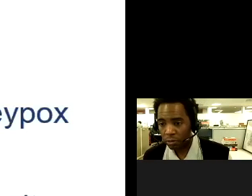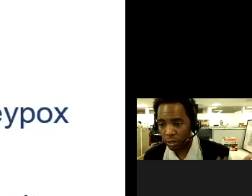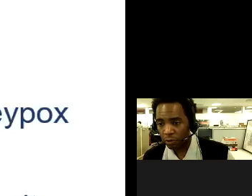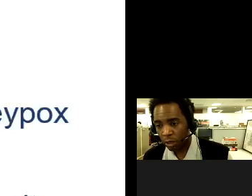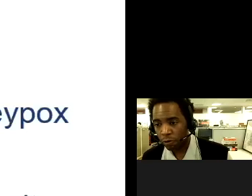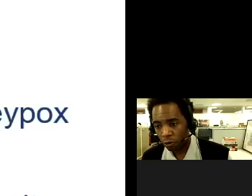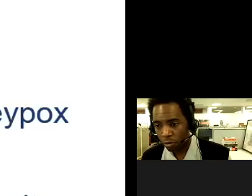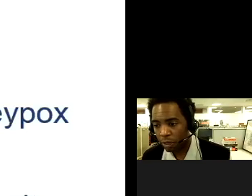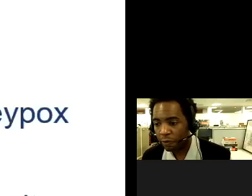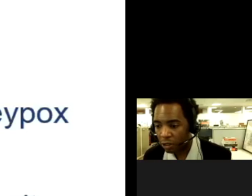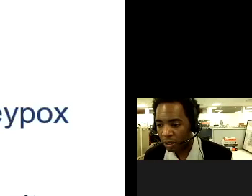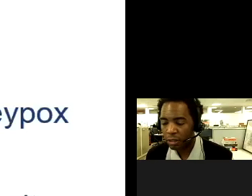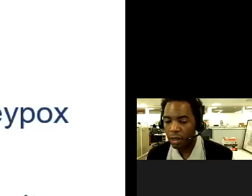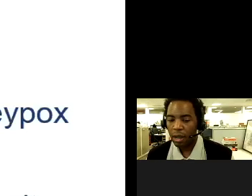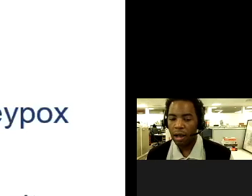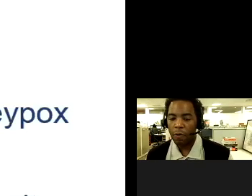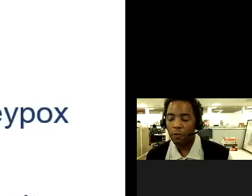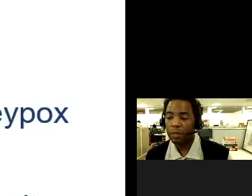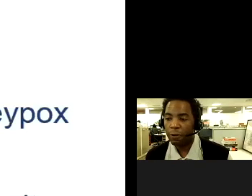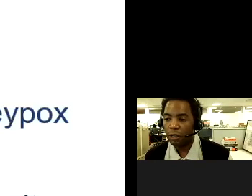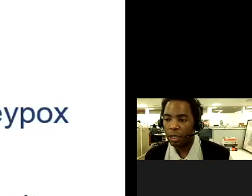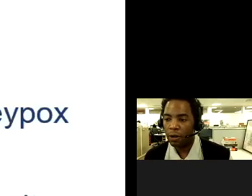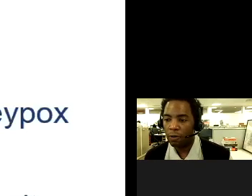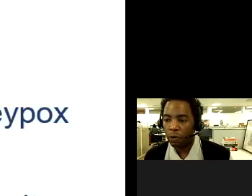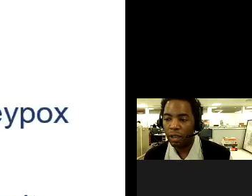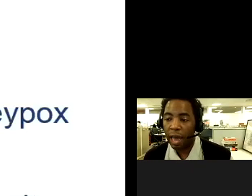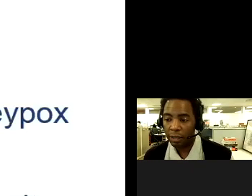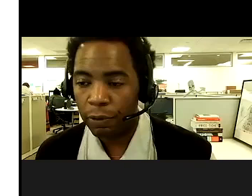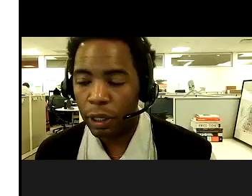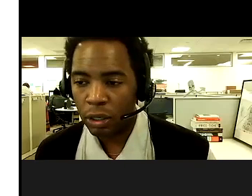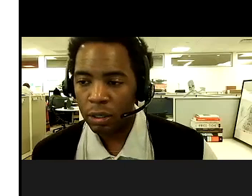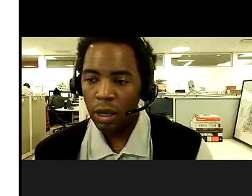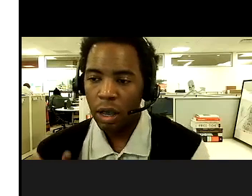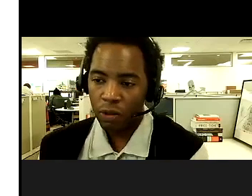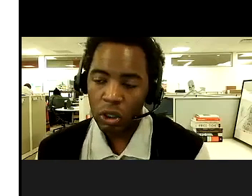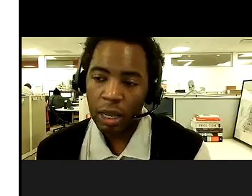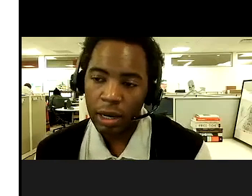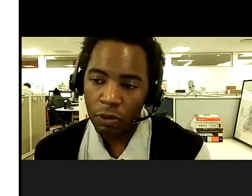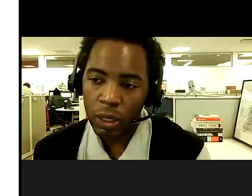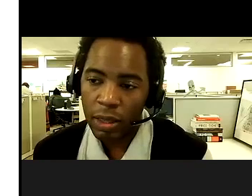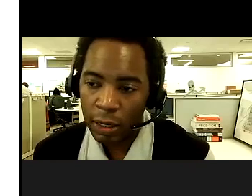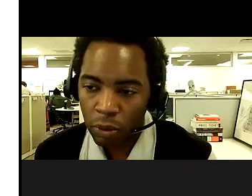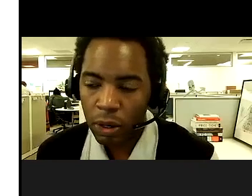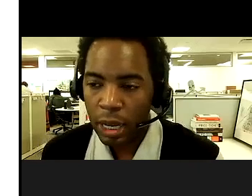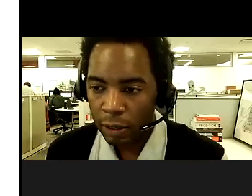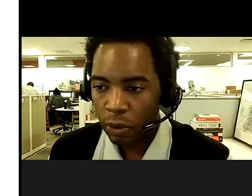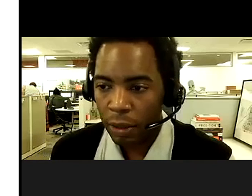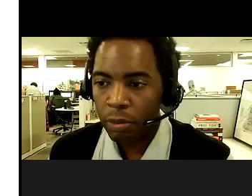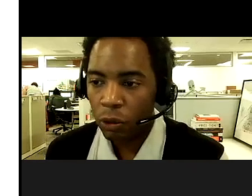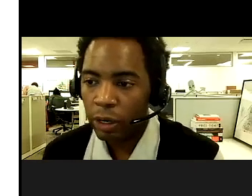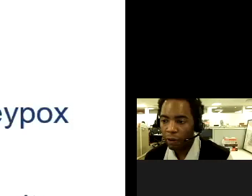having symptoms. That's when we know folks are the most infectious, um, and specifically, you know, when folks have active lesions on their skin, that's when, uh, that's where,